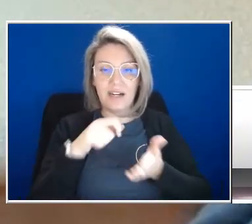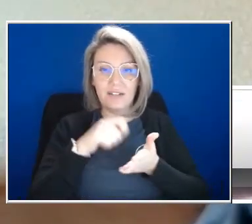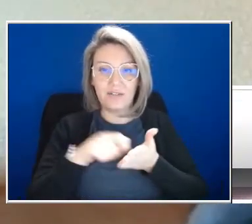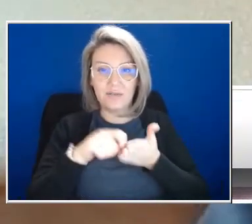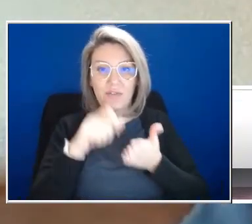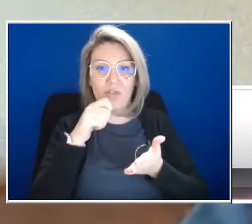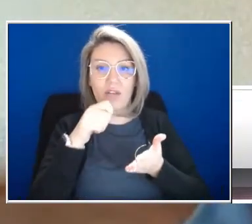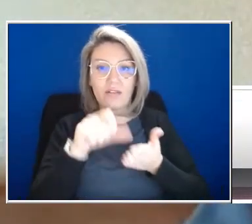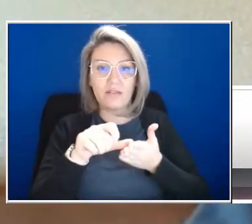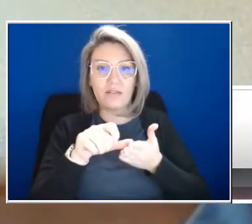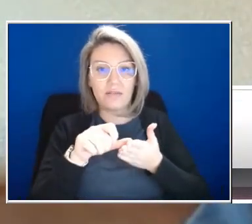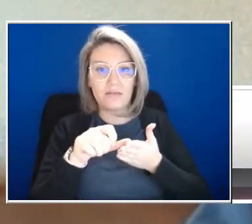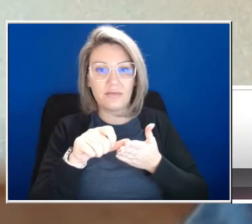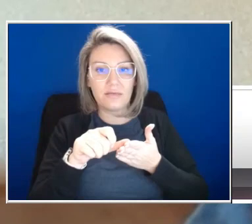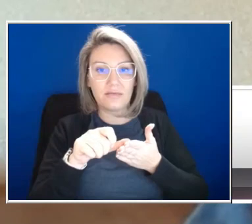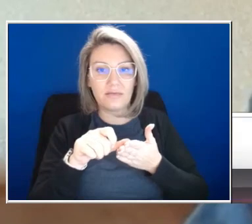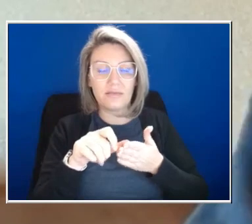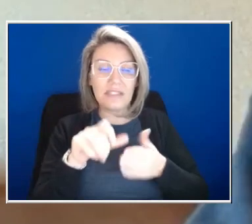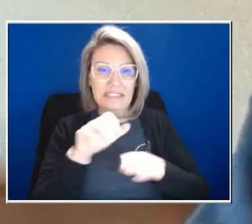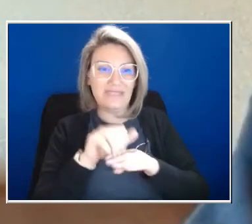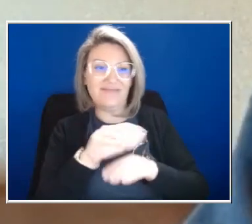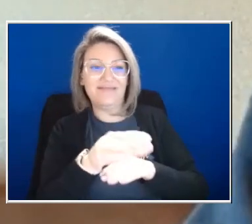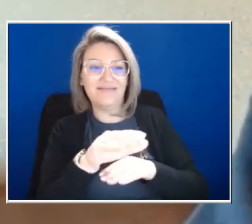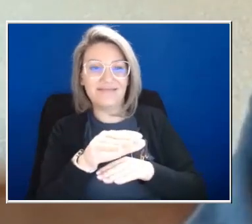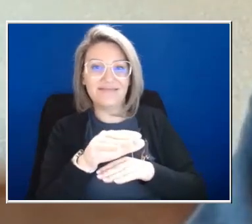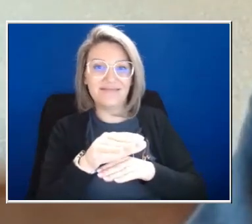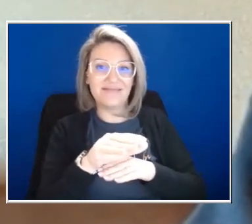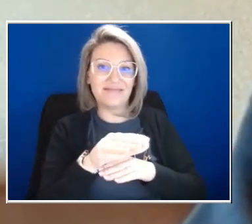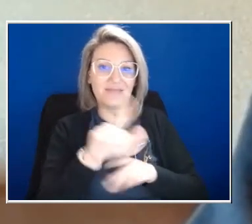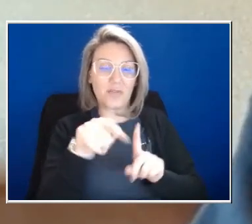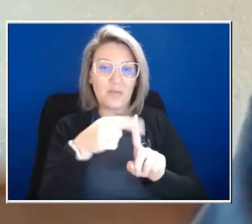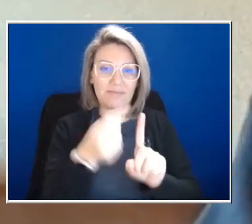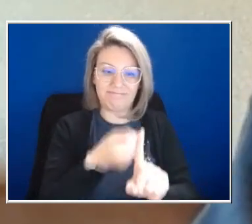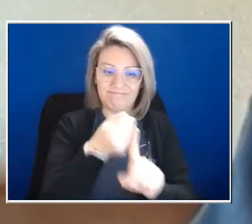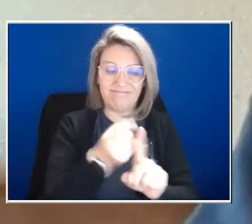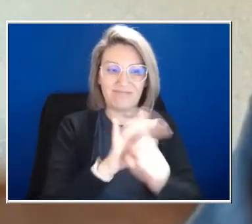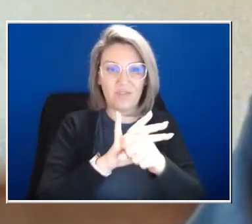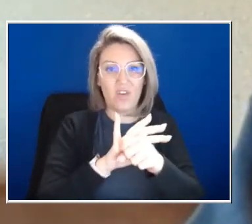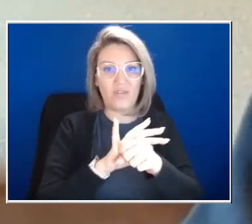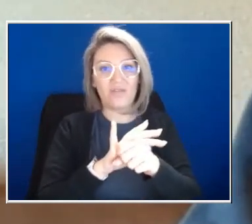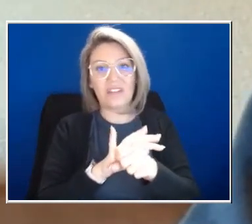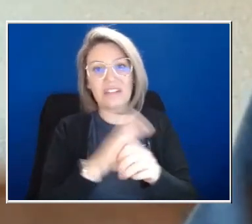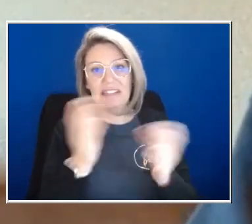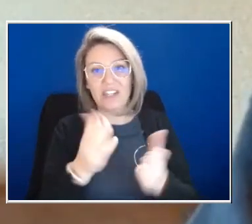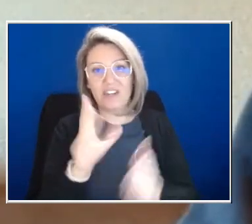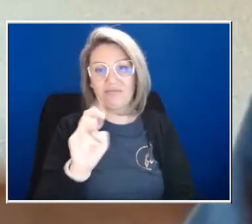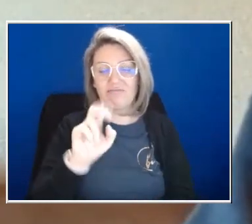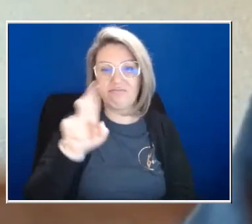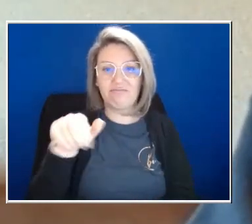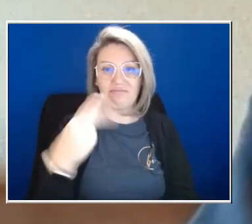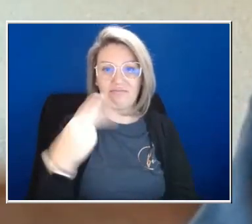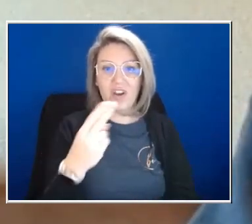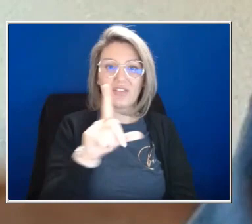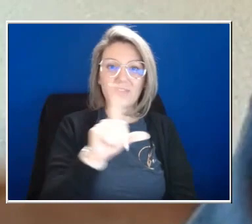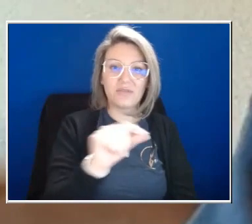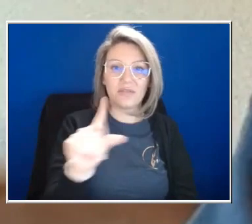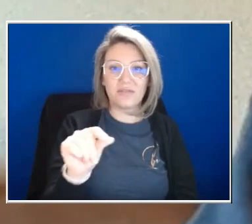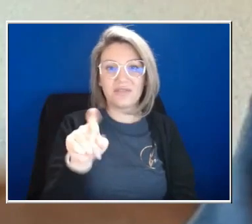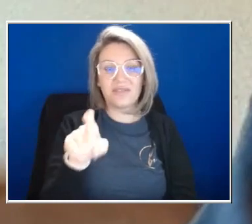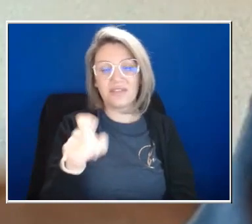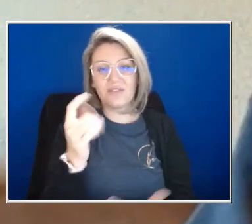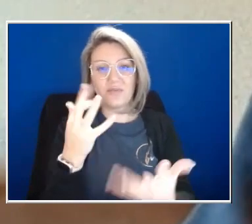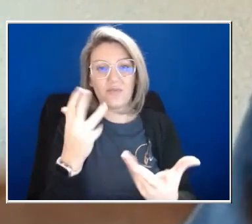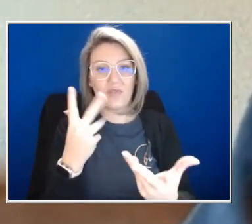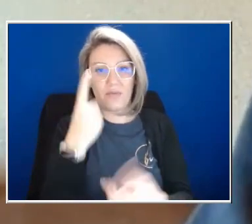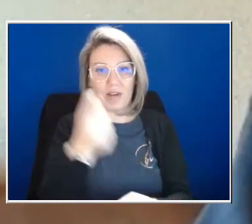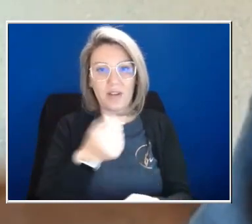it went right at the peak of the onset of the pandemic here in March of 2020. You have to wait a year before you can write your